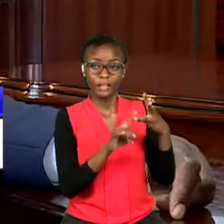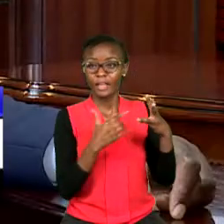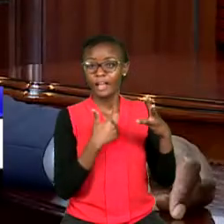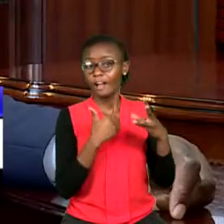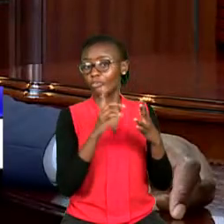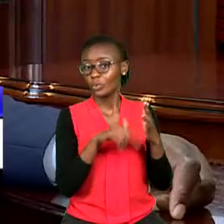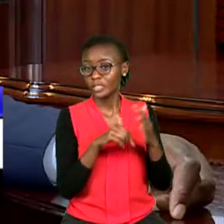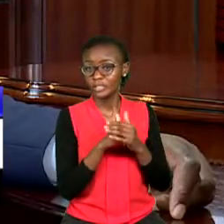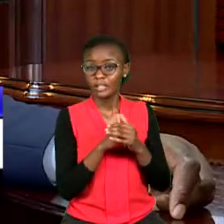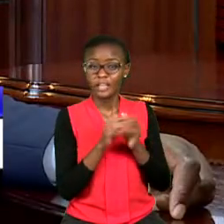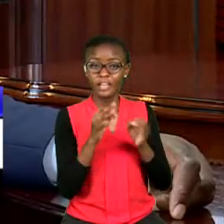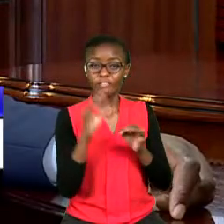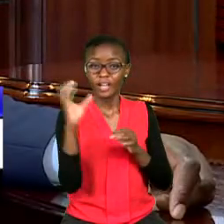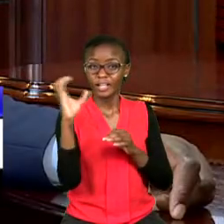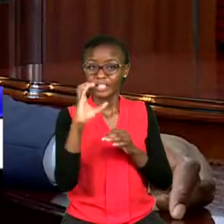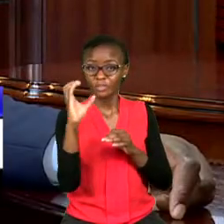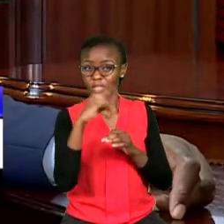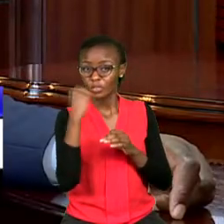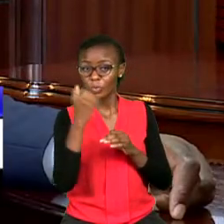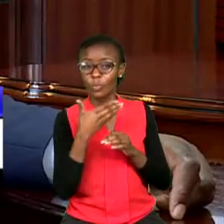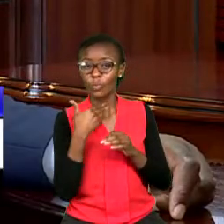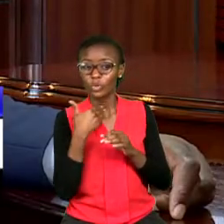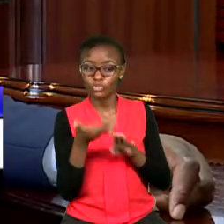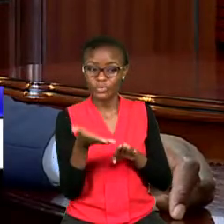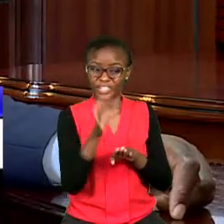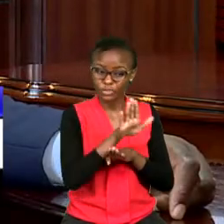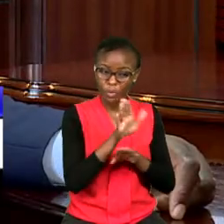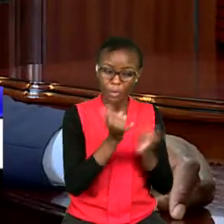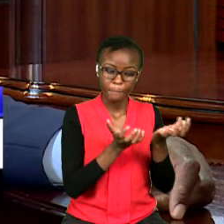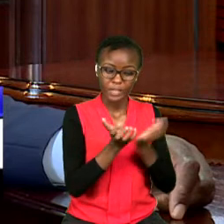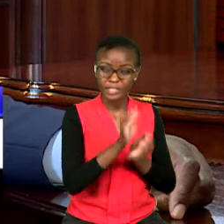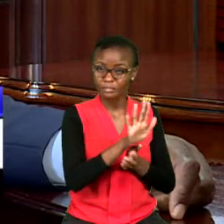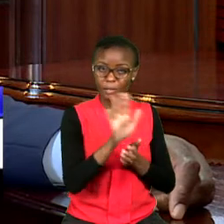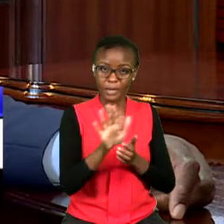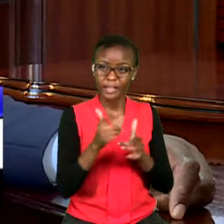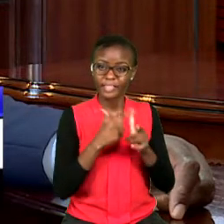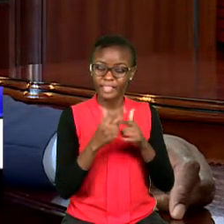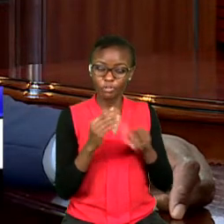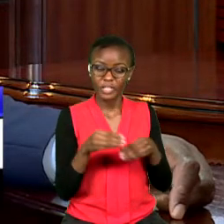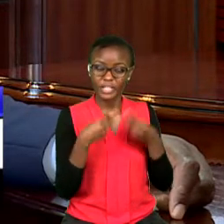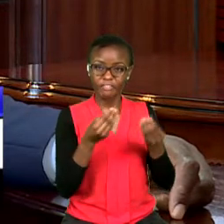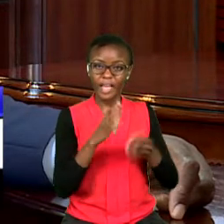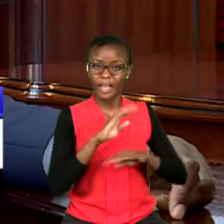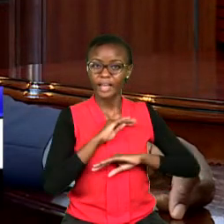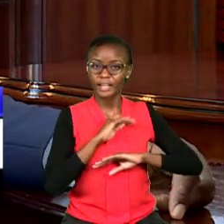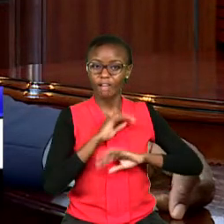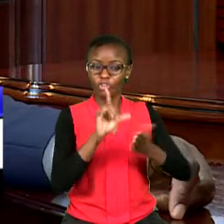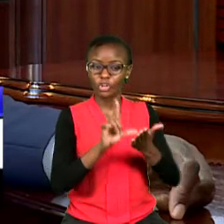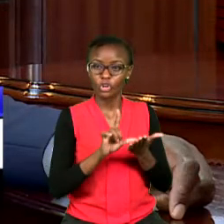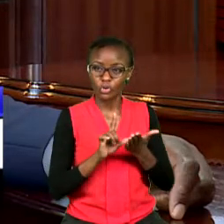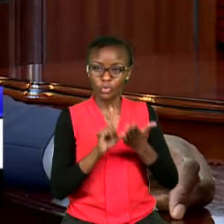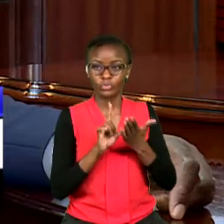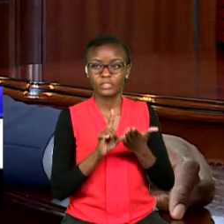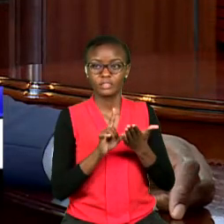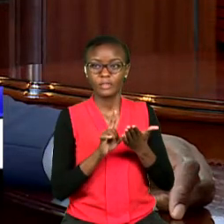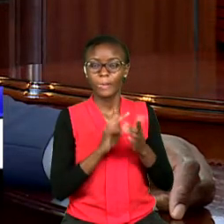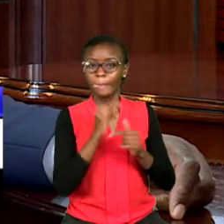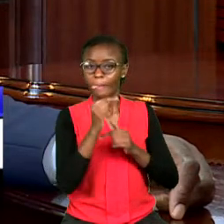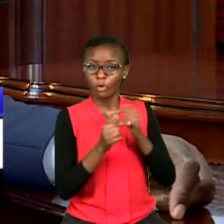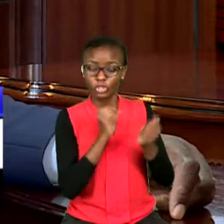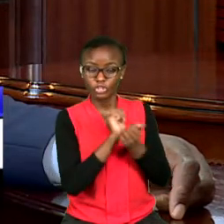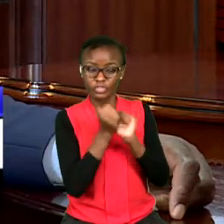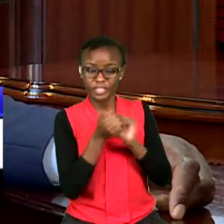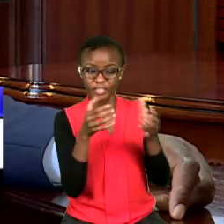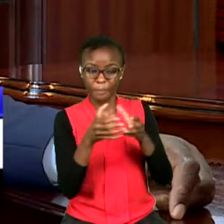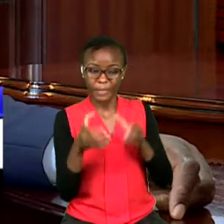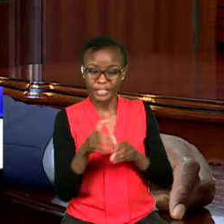to repurpose their businesses, to retool their business with the capital that could allow them to do transformation. And